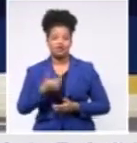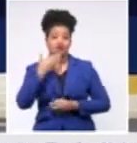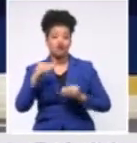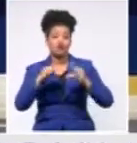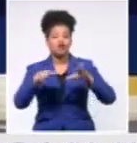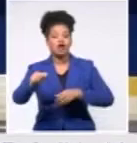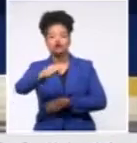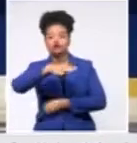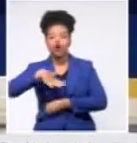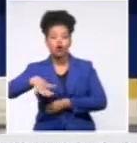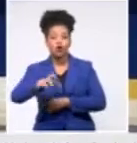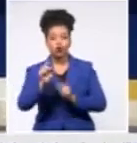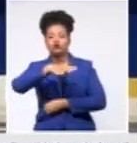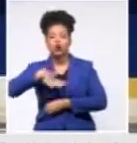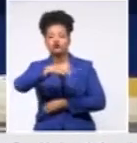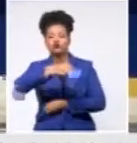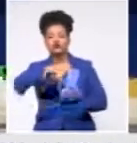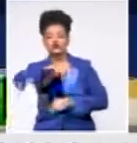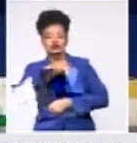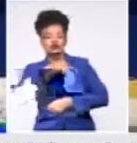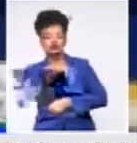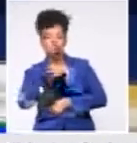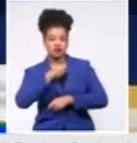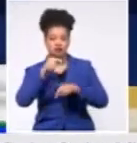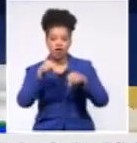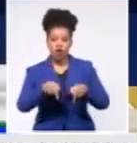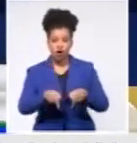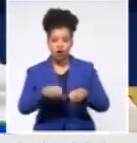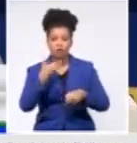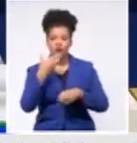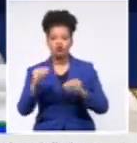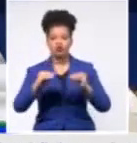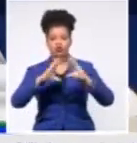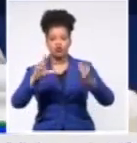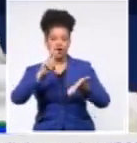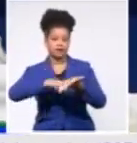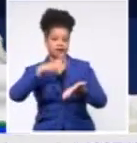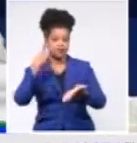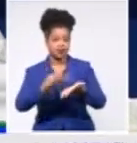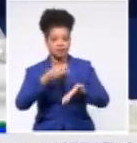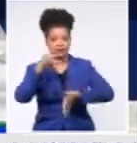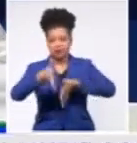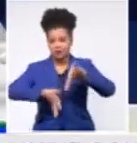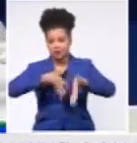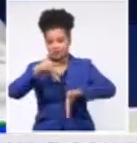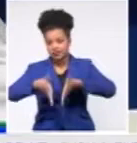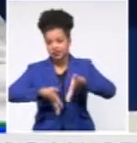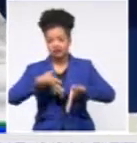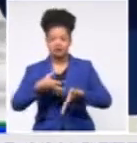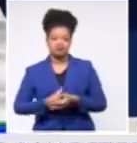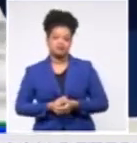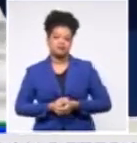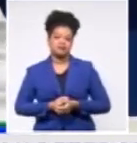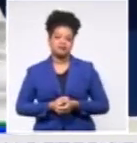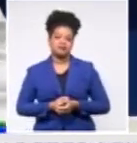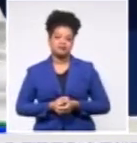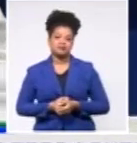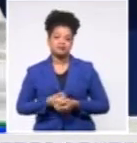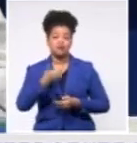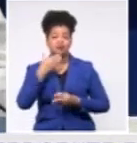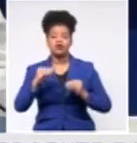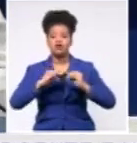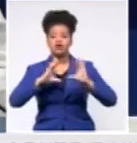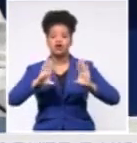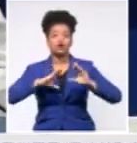Good morning to all those who make this broadcast possible, to Pepe Mejia, to our sign language